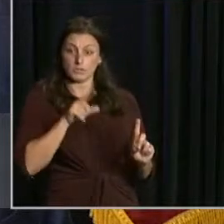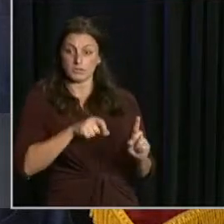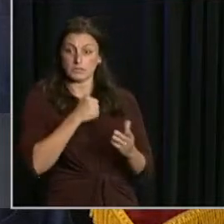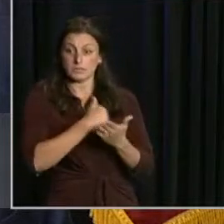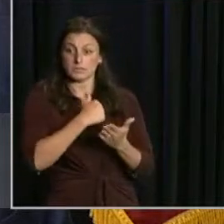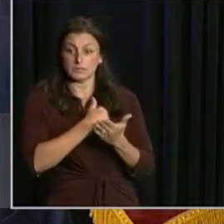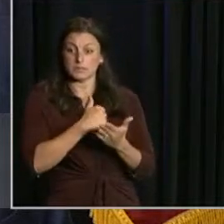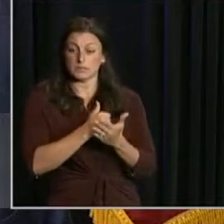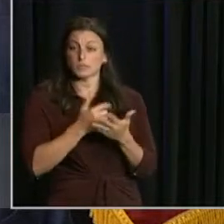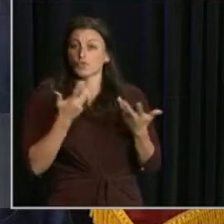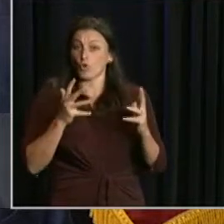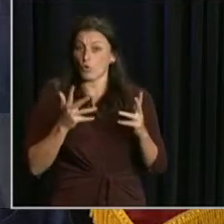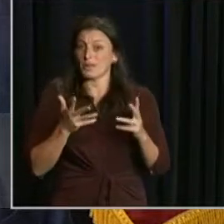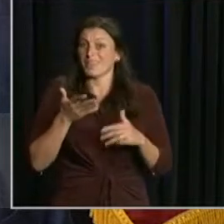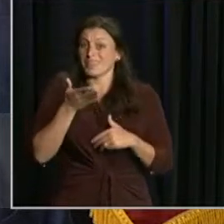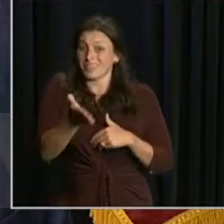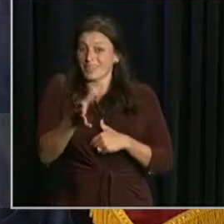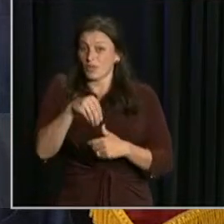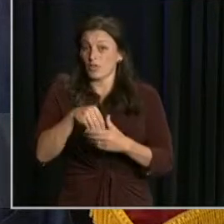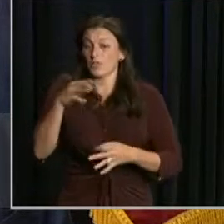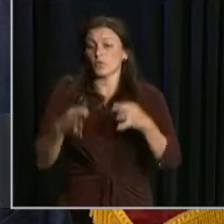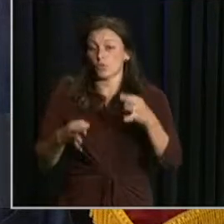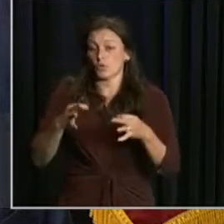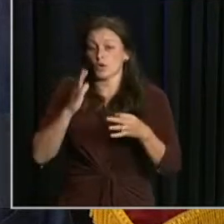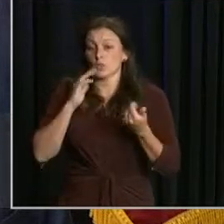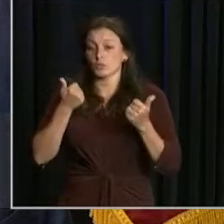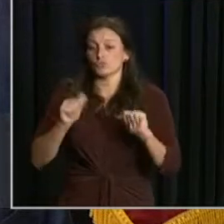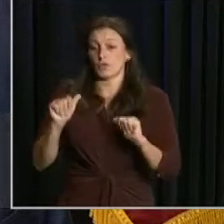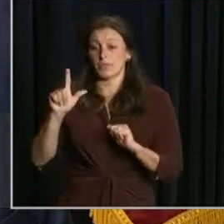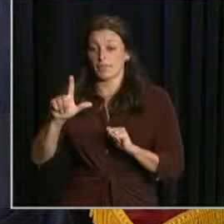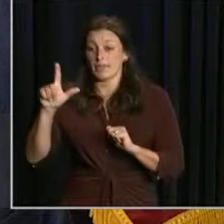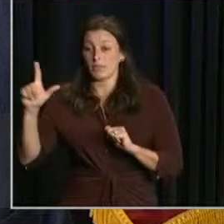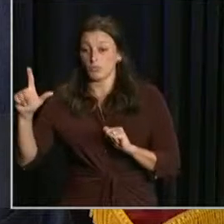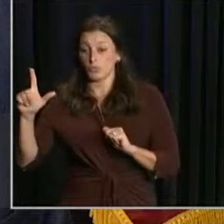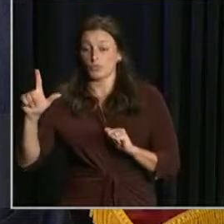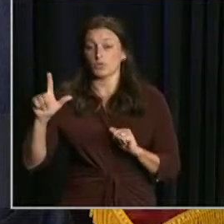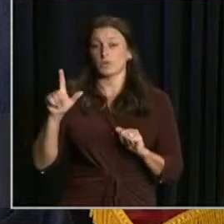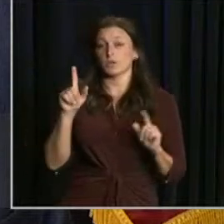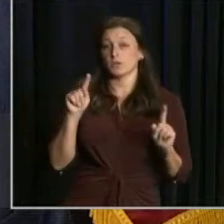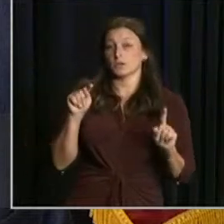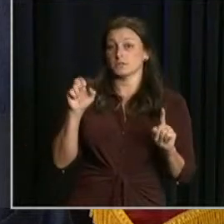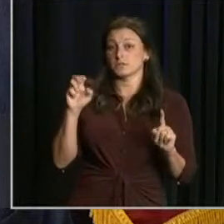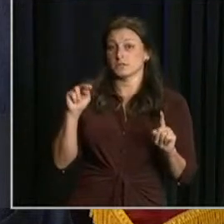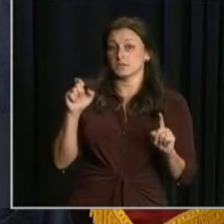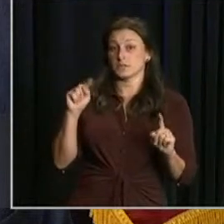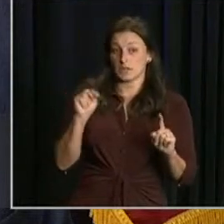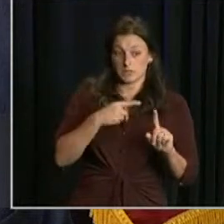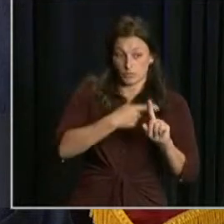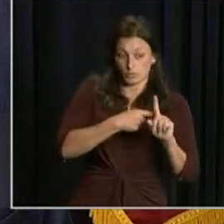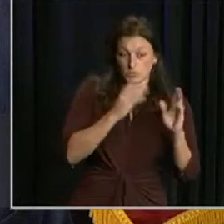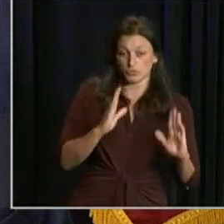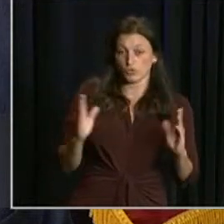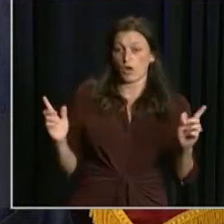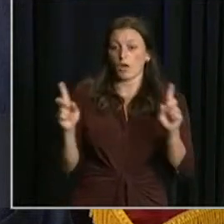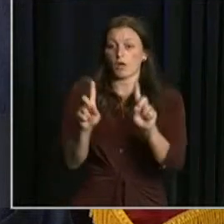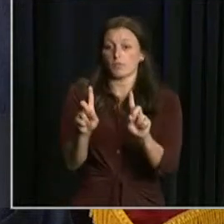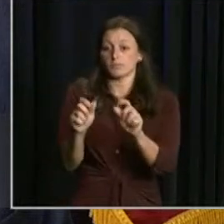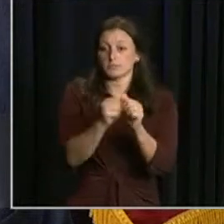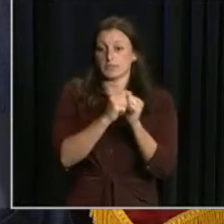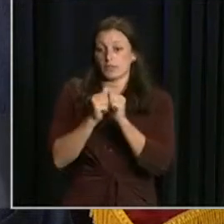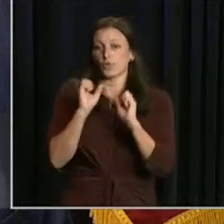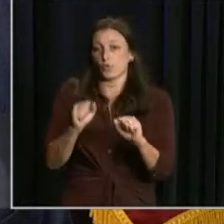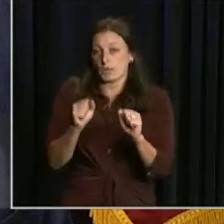court. We will try to get that landlord and tenant together to come up with a solution so nobody has to be to lose